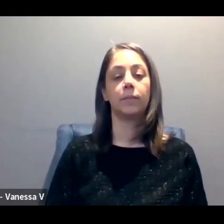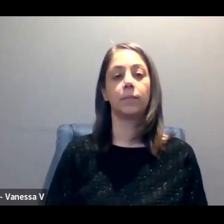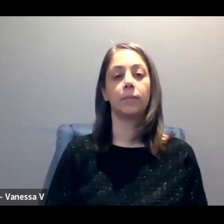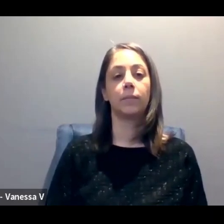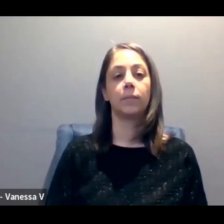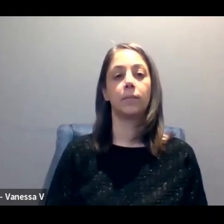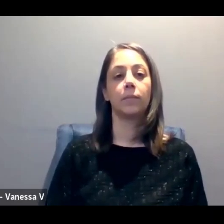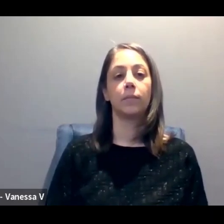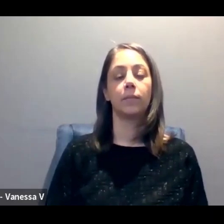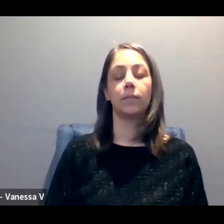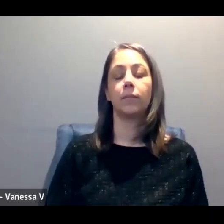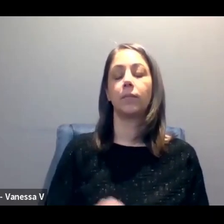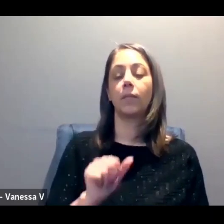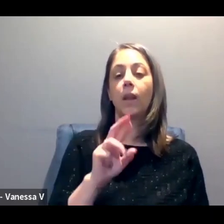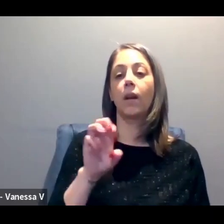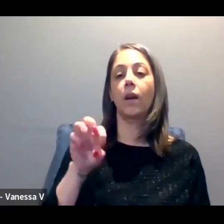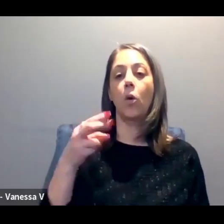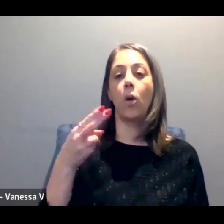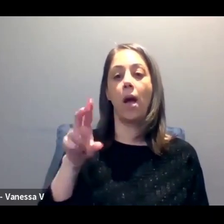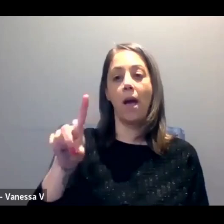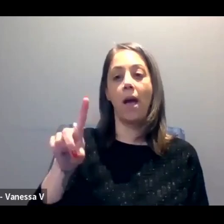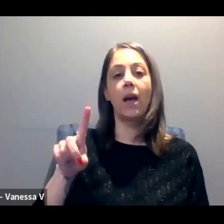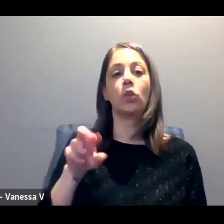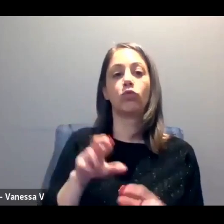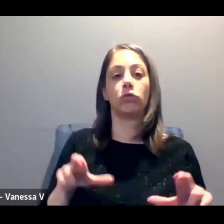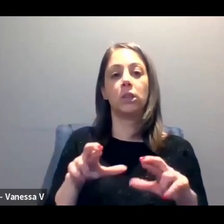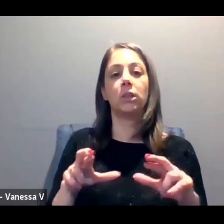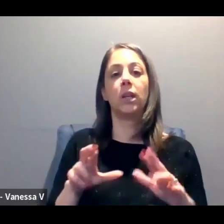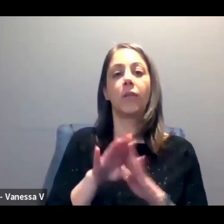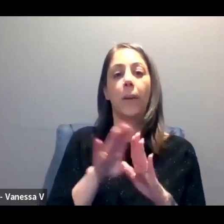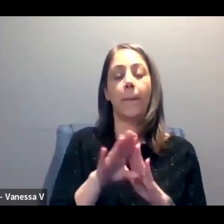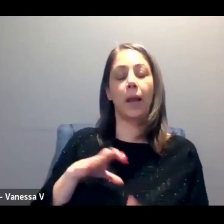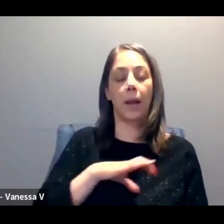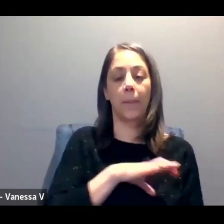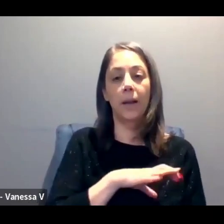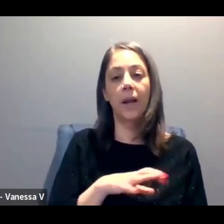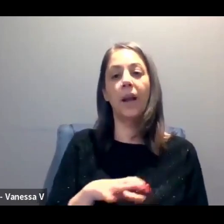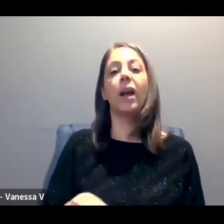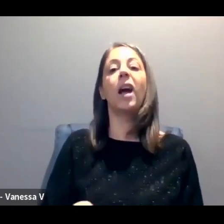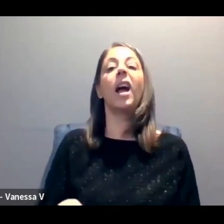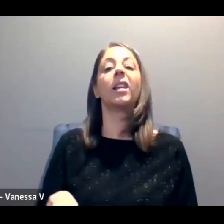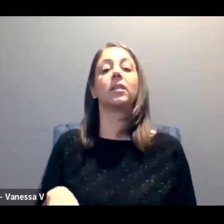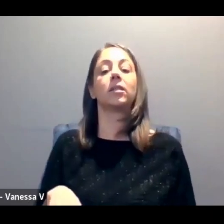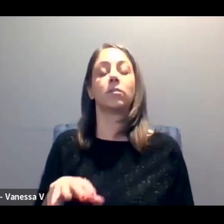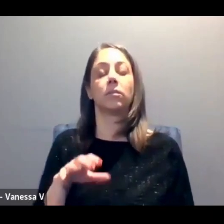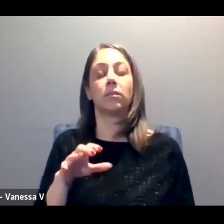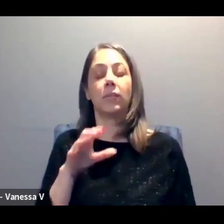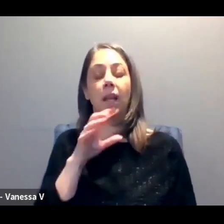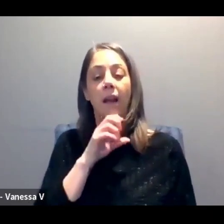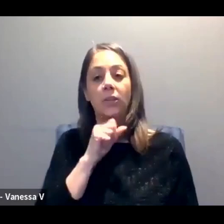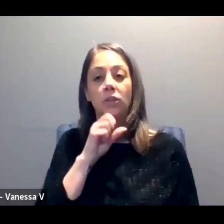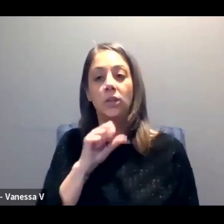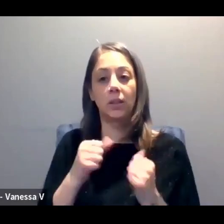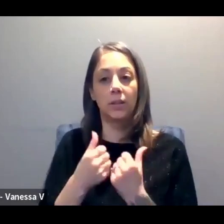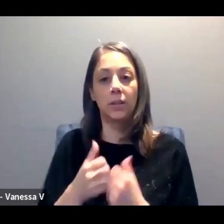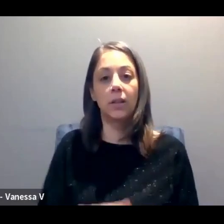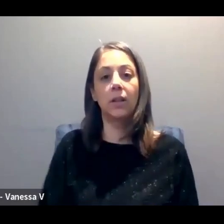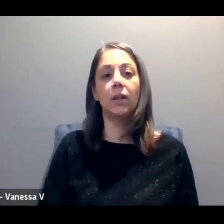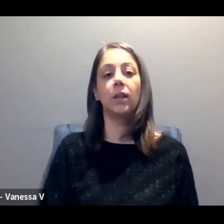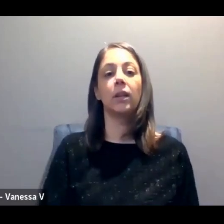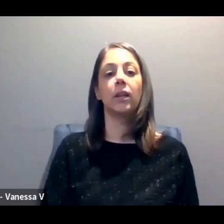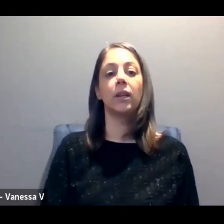So the Arrowhead Regional Development Commission and the Arrowhead Area Agency on Aging are the designated Minnesota Board on Aging